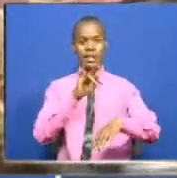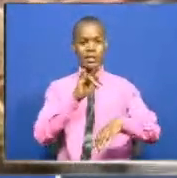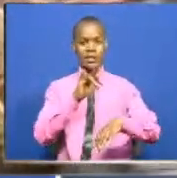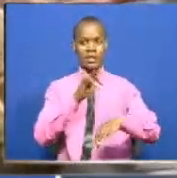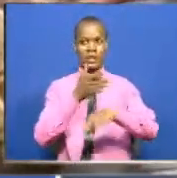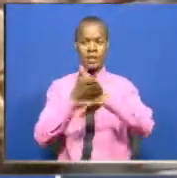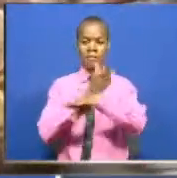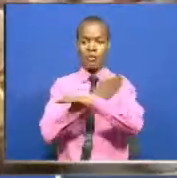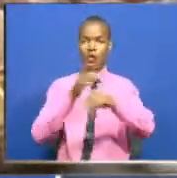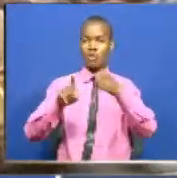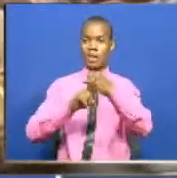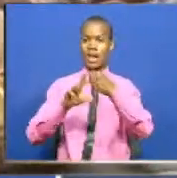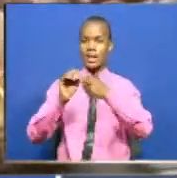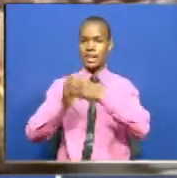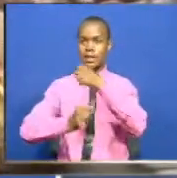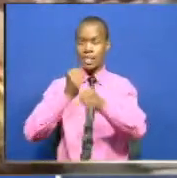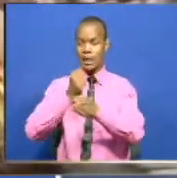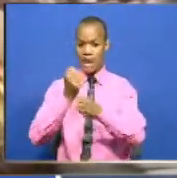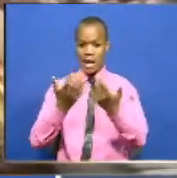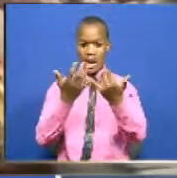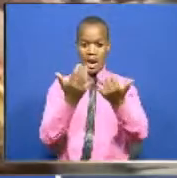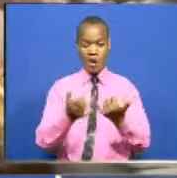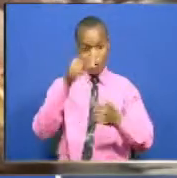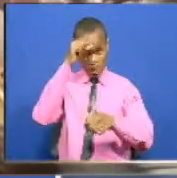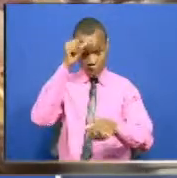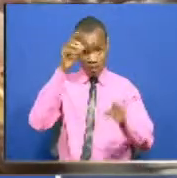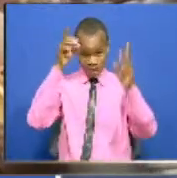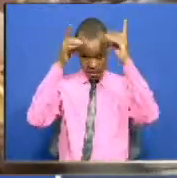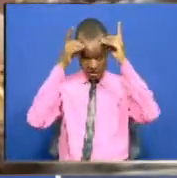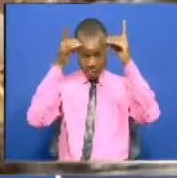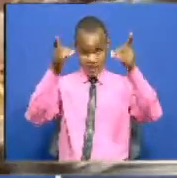miaka 60. Sasa serikali imeamua ya kuwa